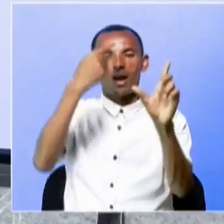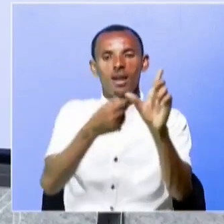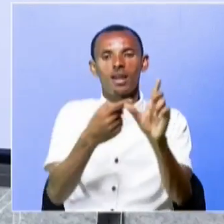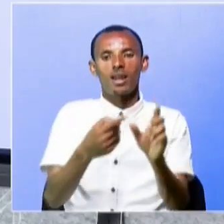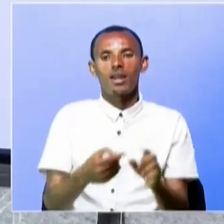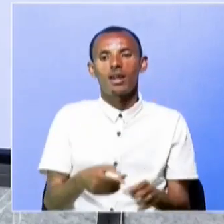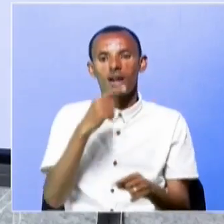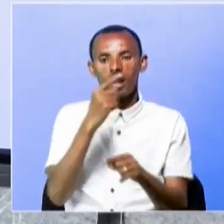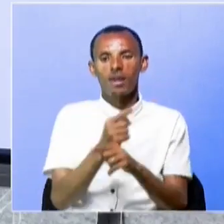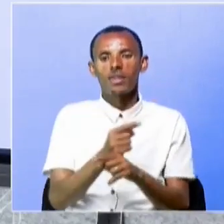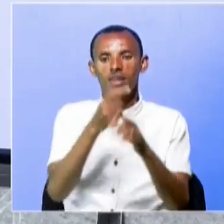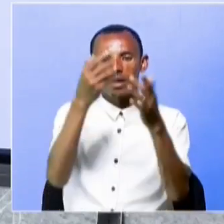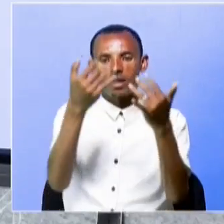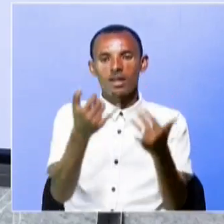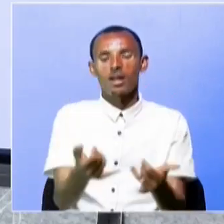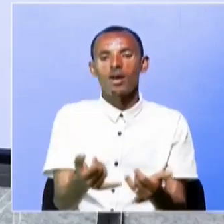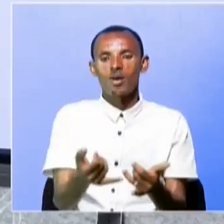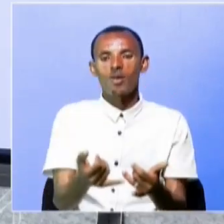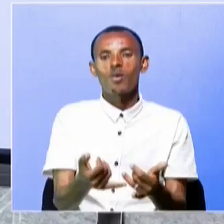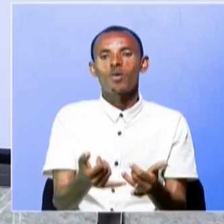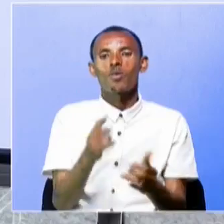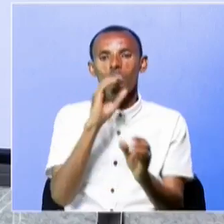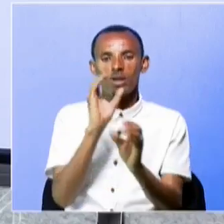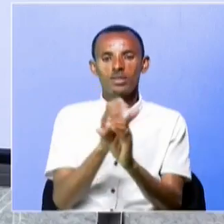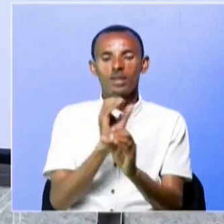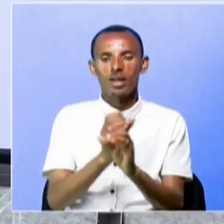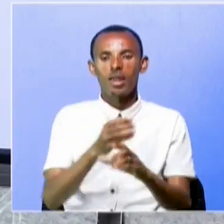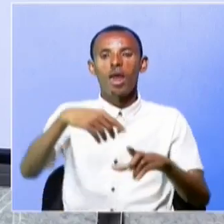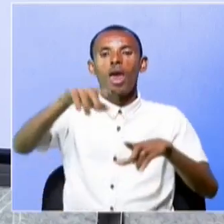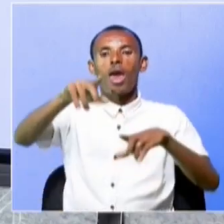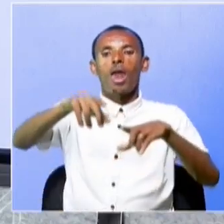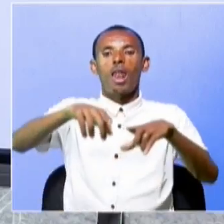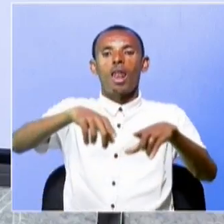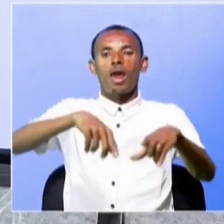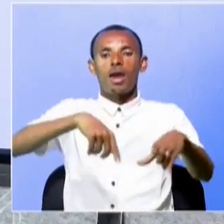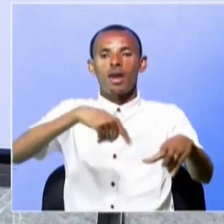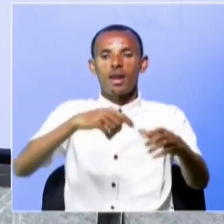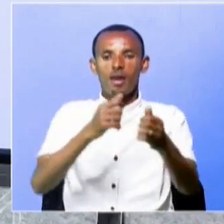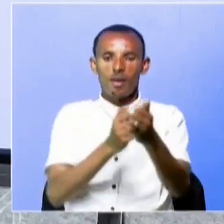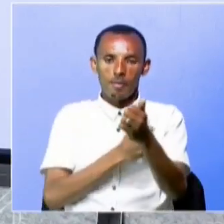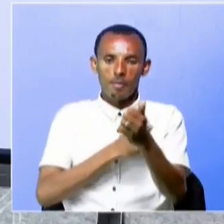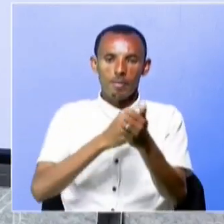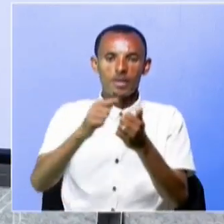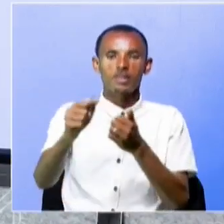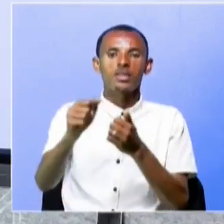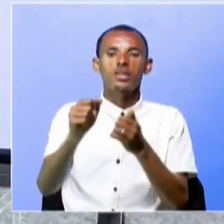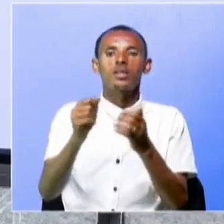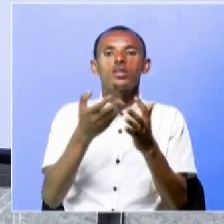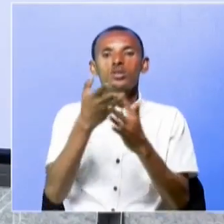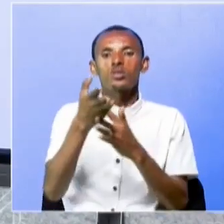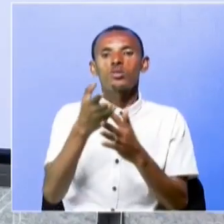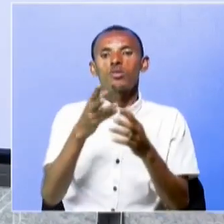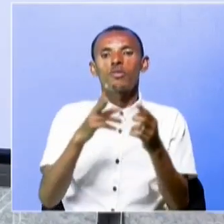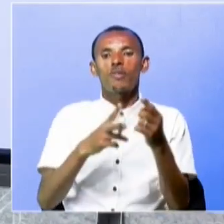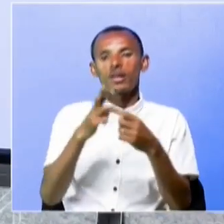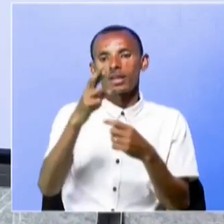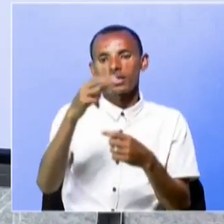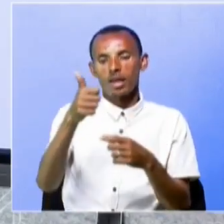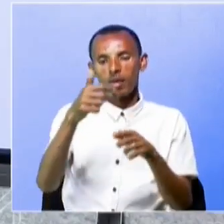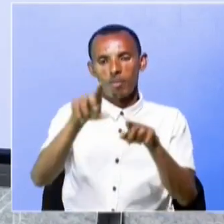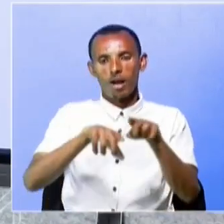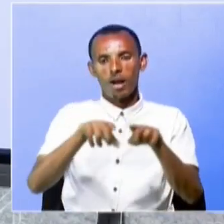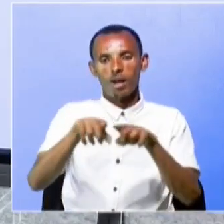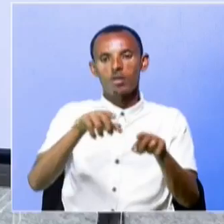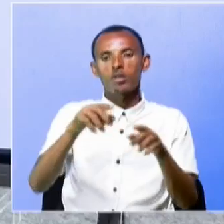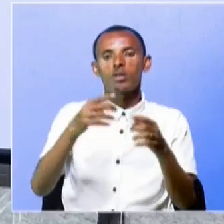right? Now construct a line passing through the vertex A, which is parallel to